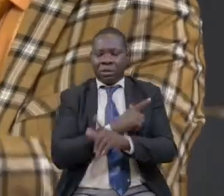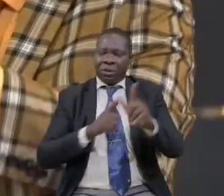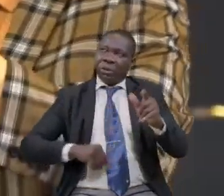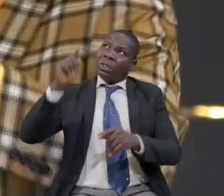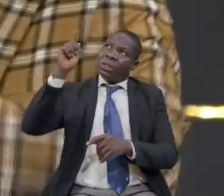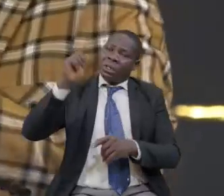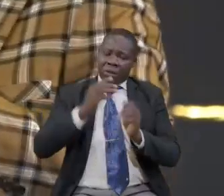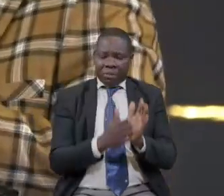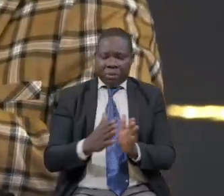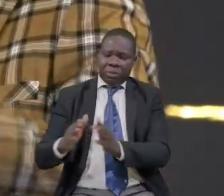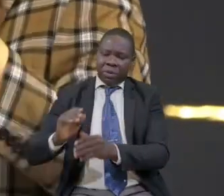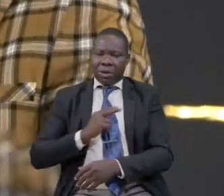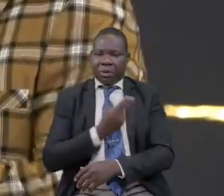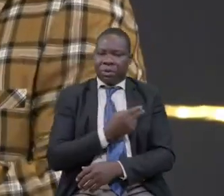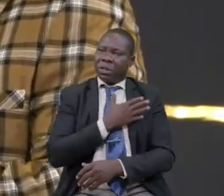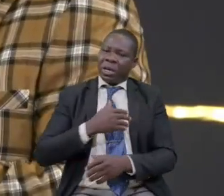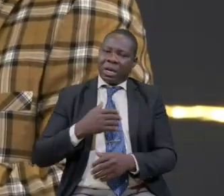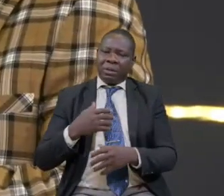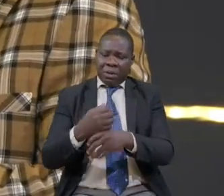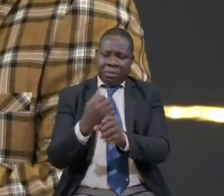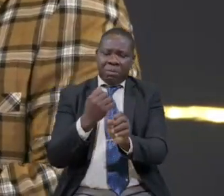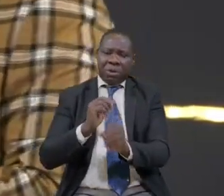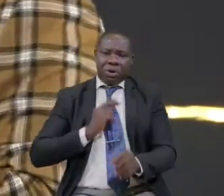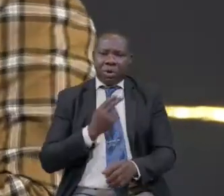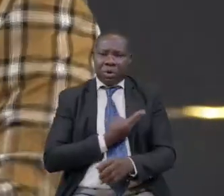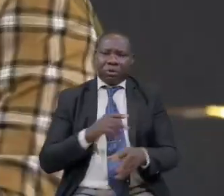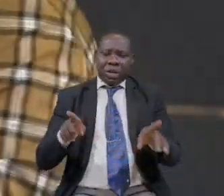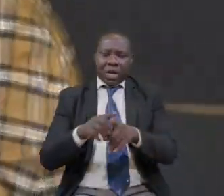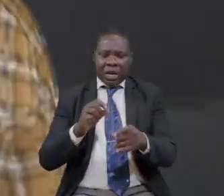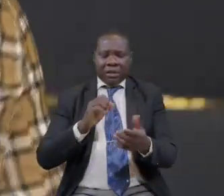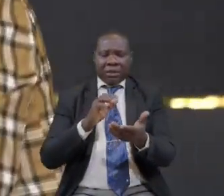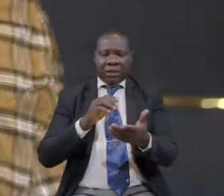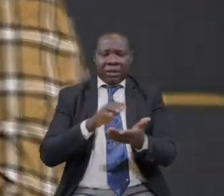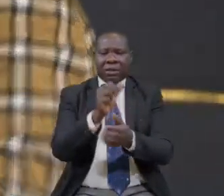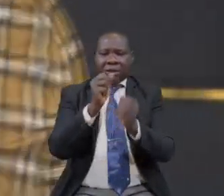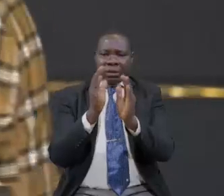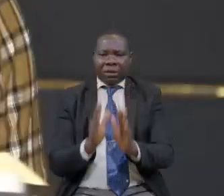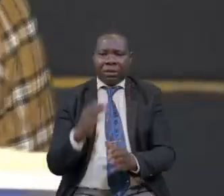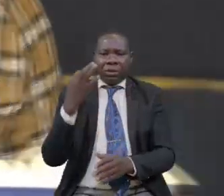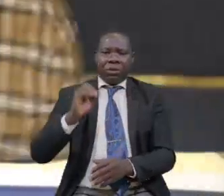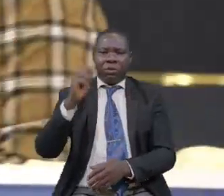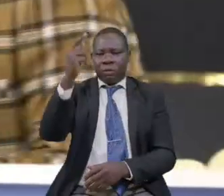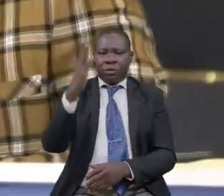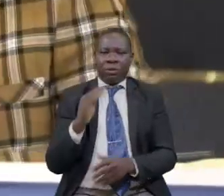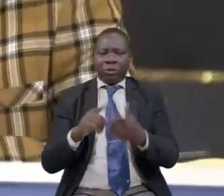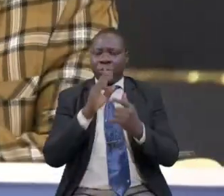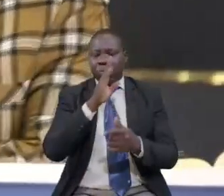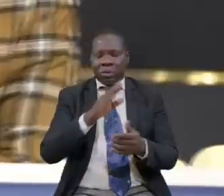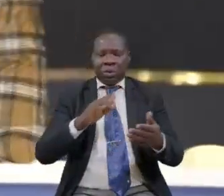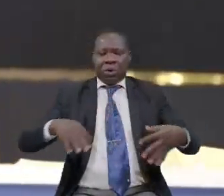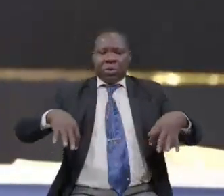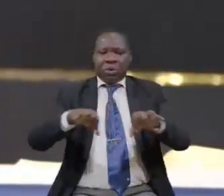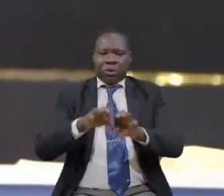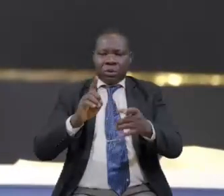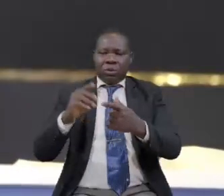he conforms us as saints of God to be worthy to get to that